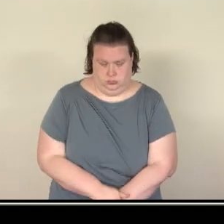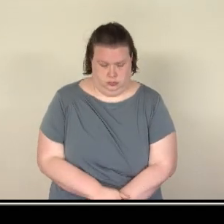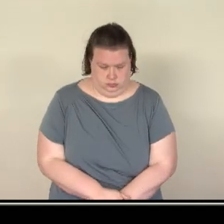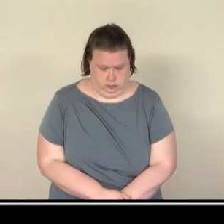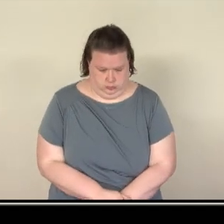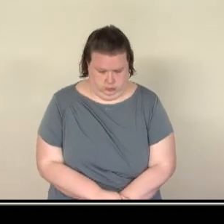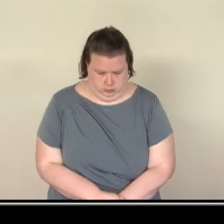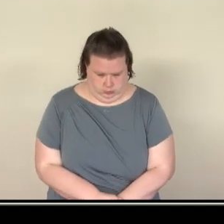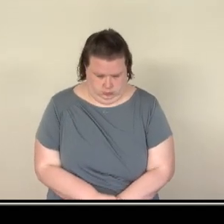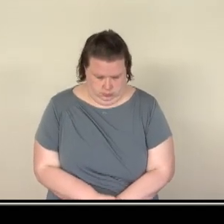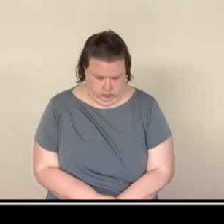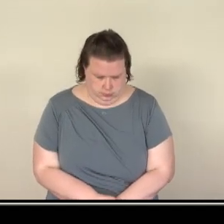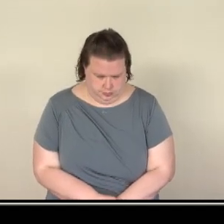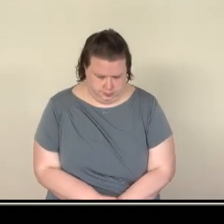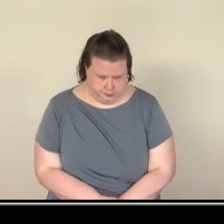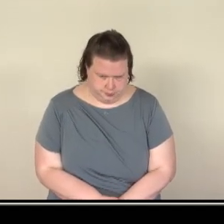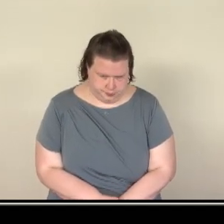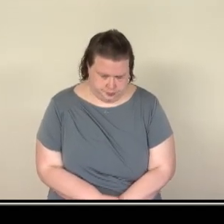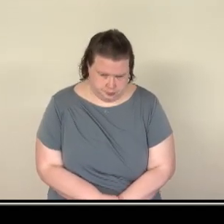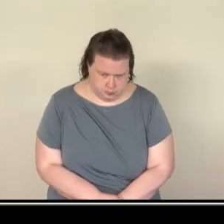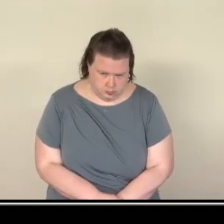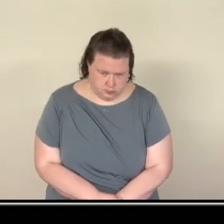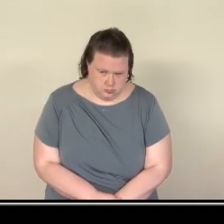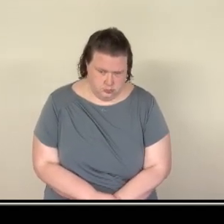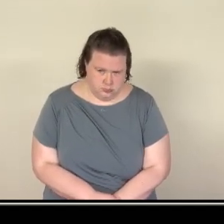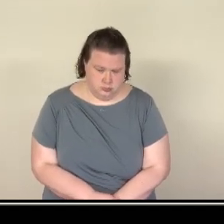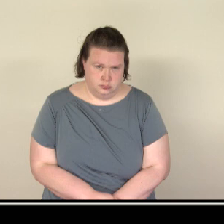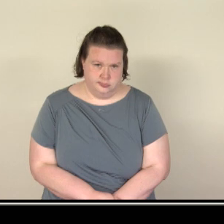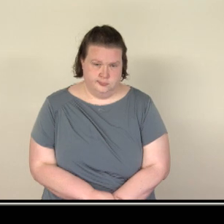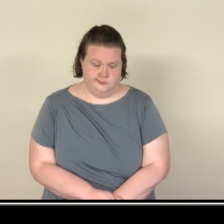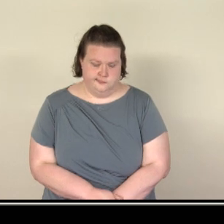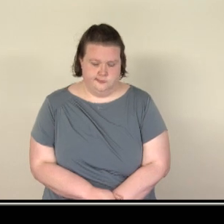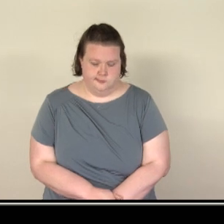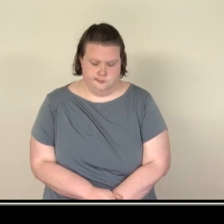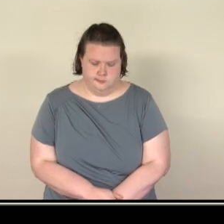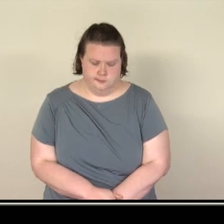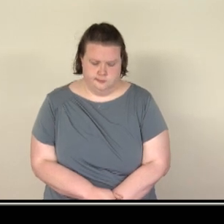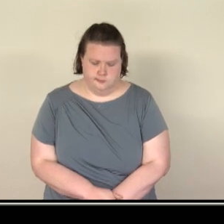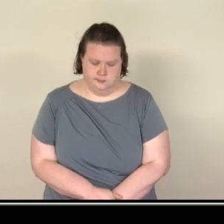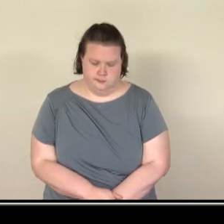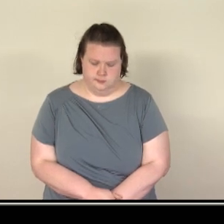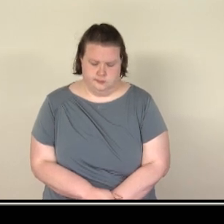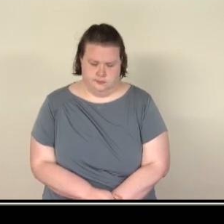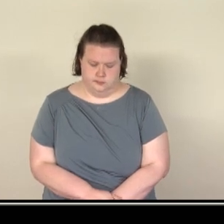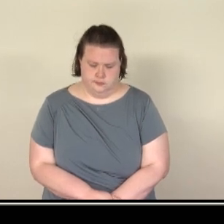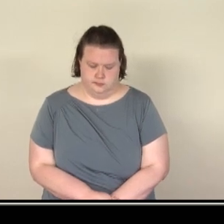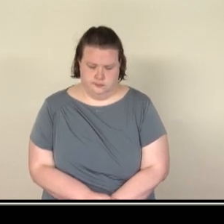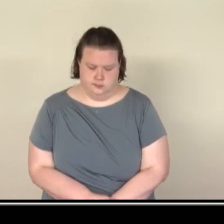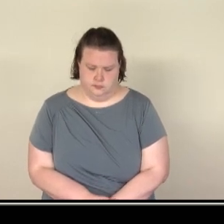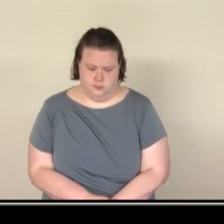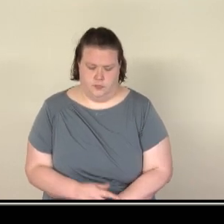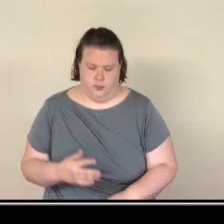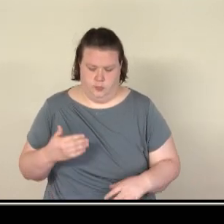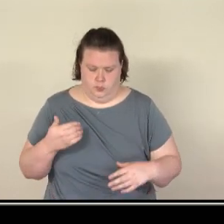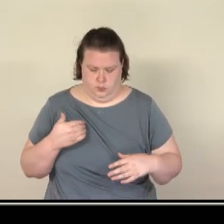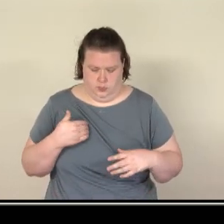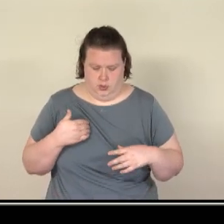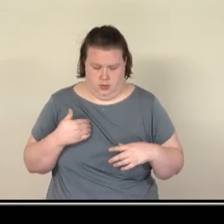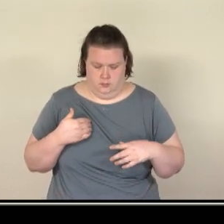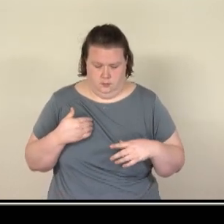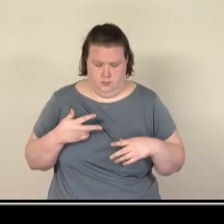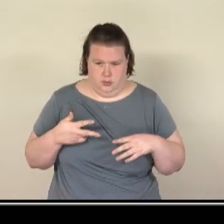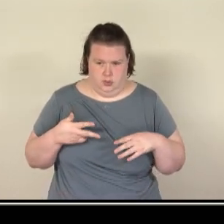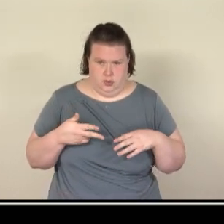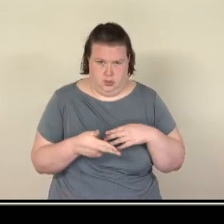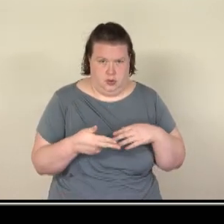that, I think we're looking at the budget being fairly flat. We have, again, cut some